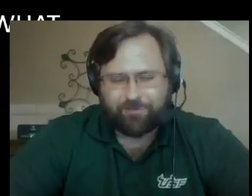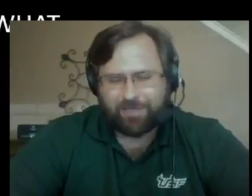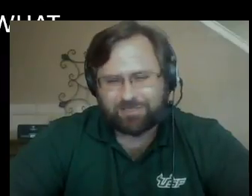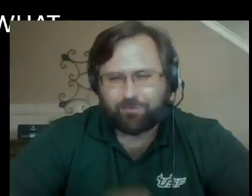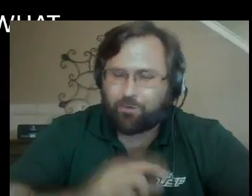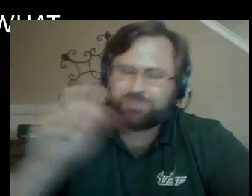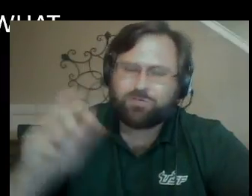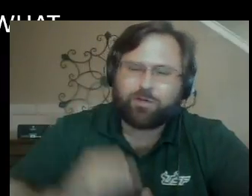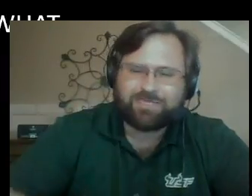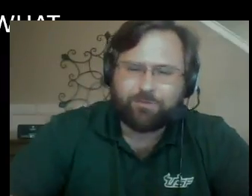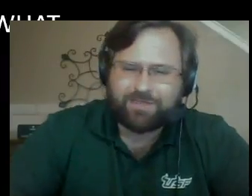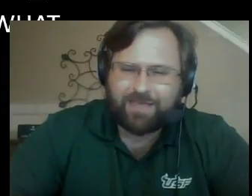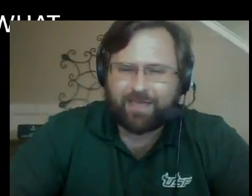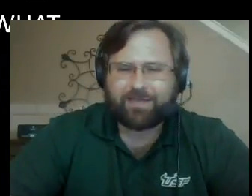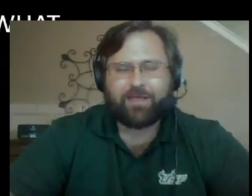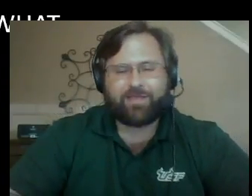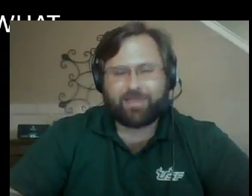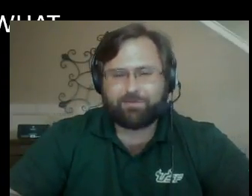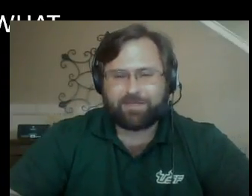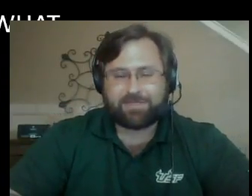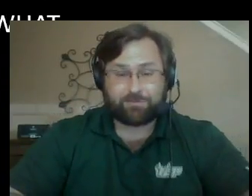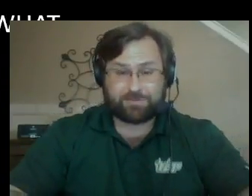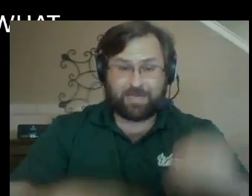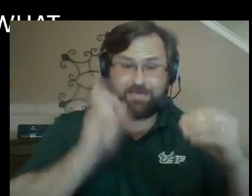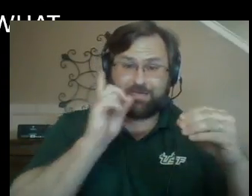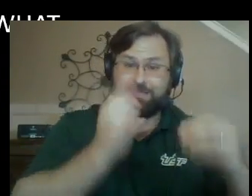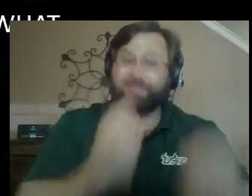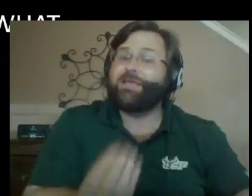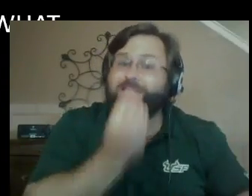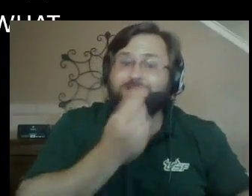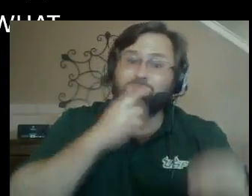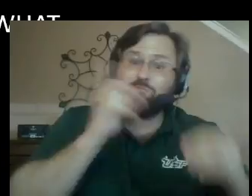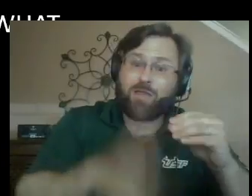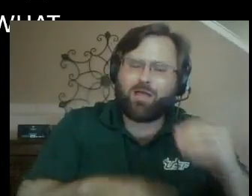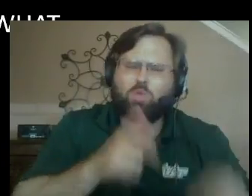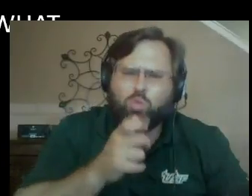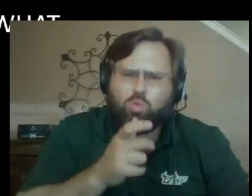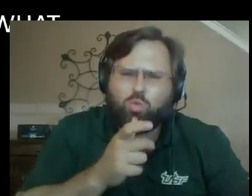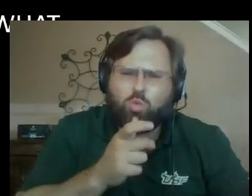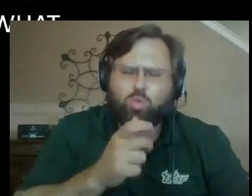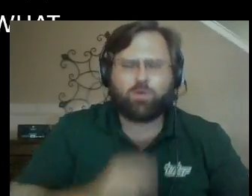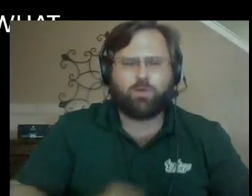the transformation, where the question word gets moved to the end. And that would be the examples like,